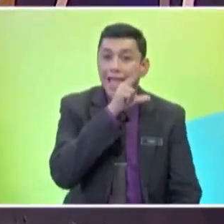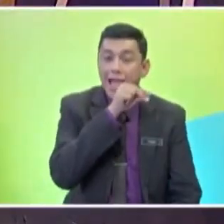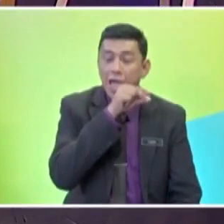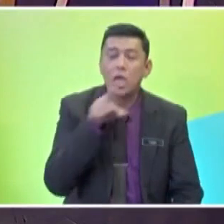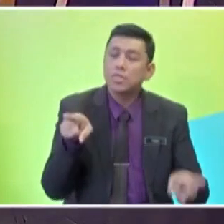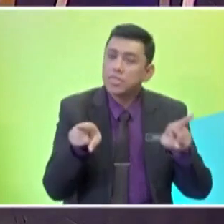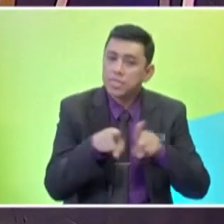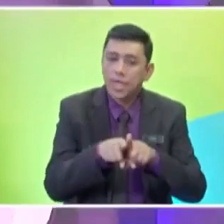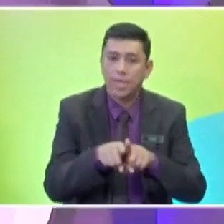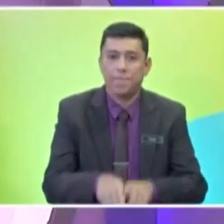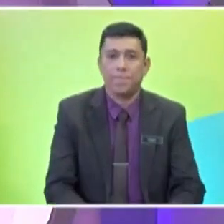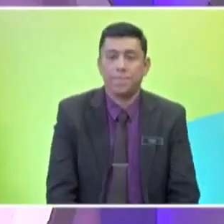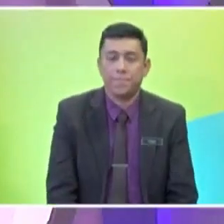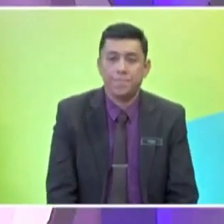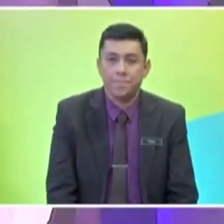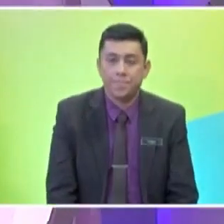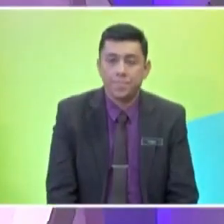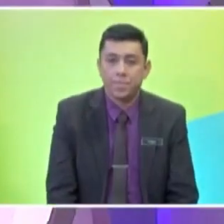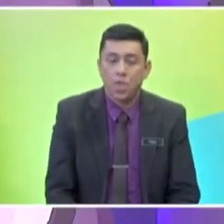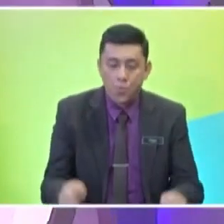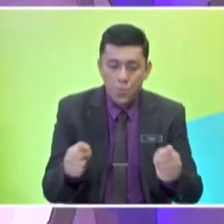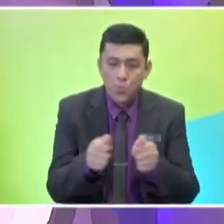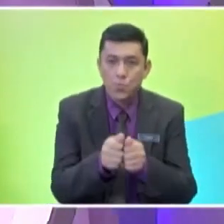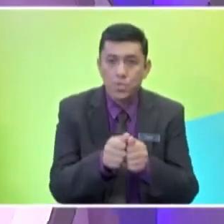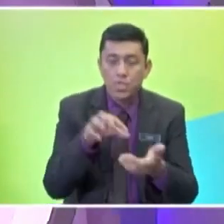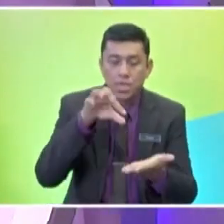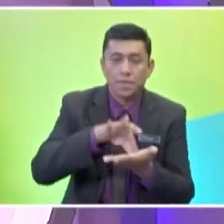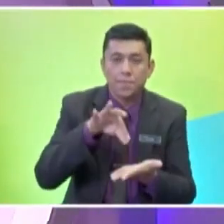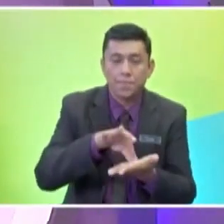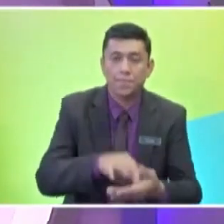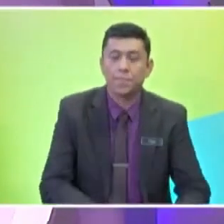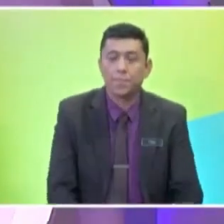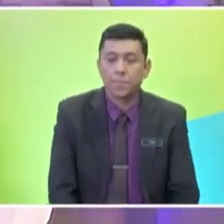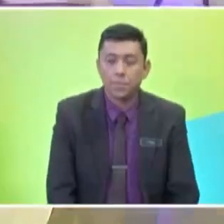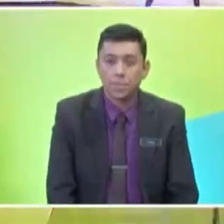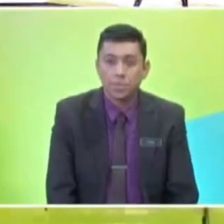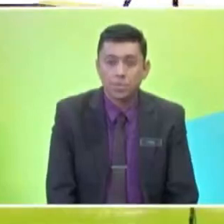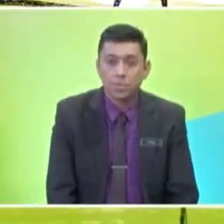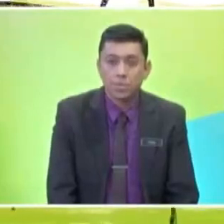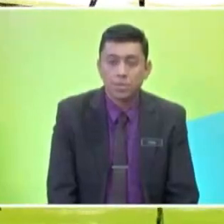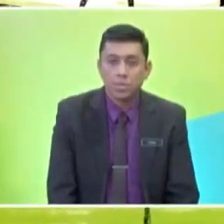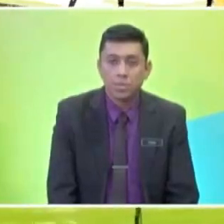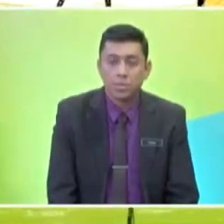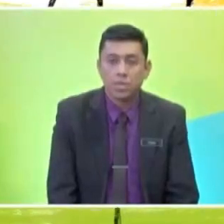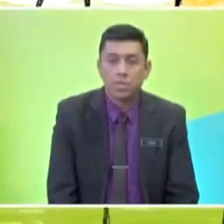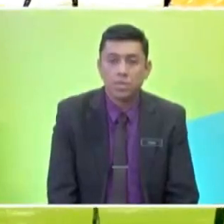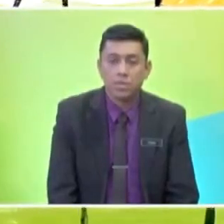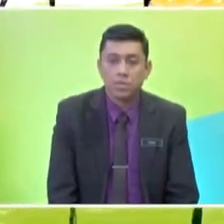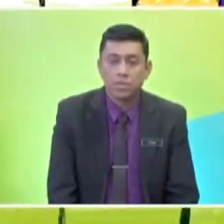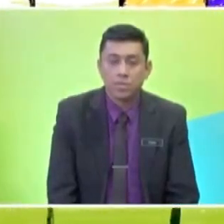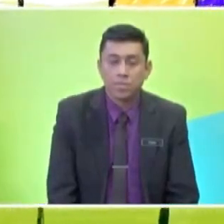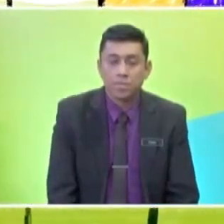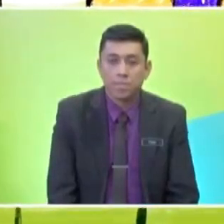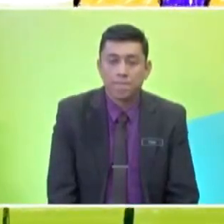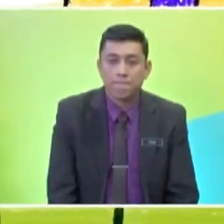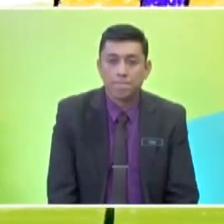duck. And chicken also have foot. One, we say foot. If two, we call it? Feet. Feet. Okay, very good.